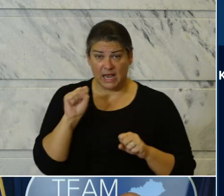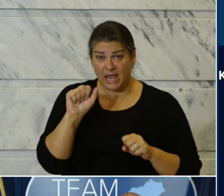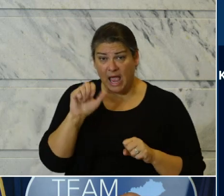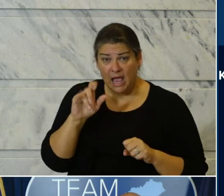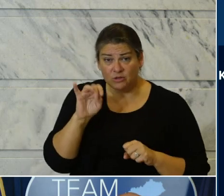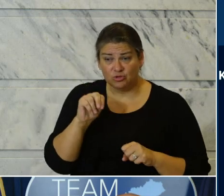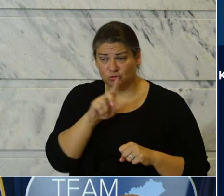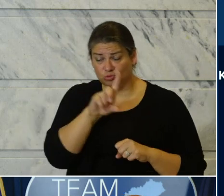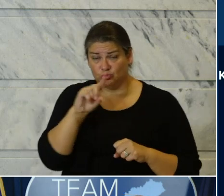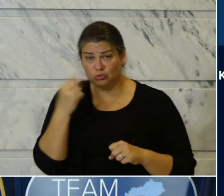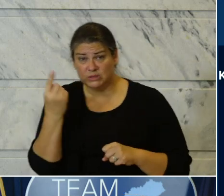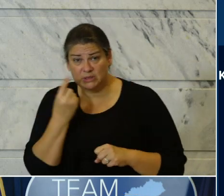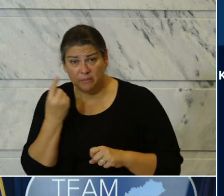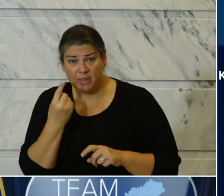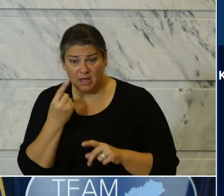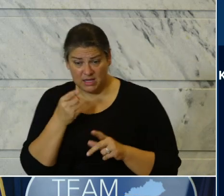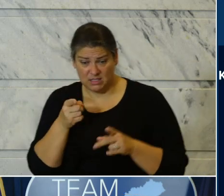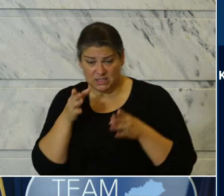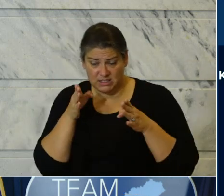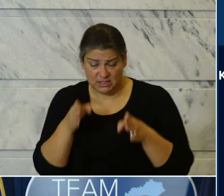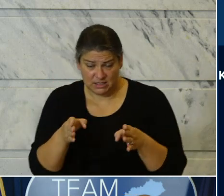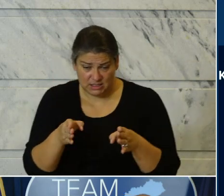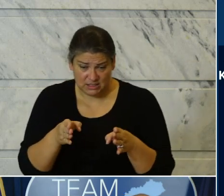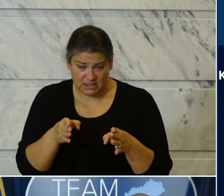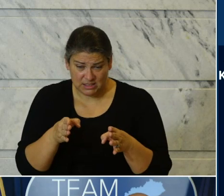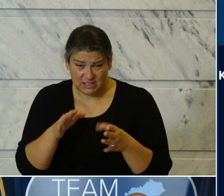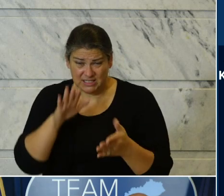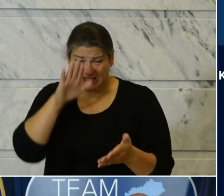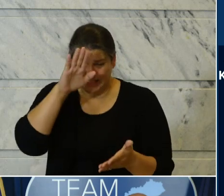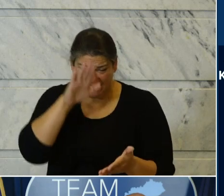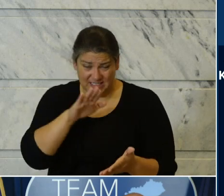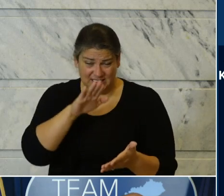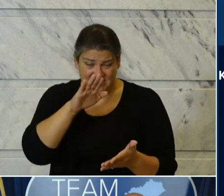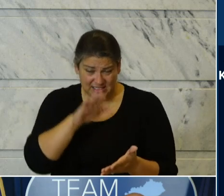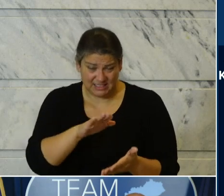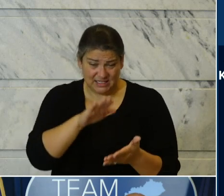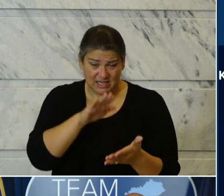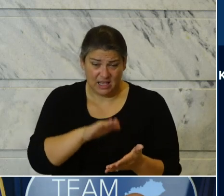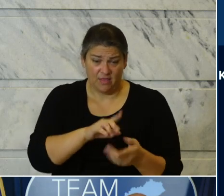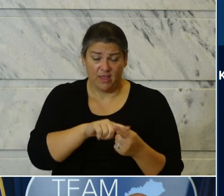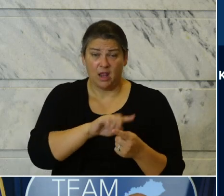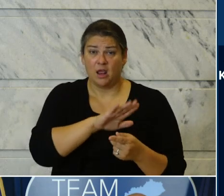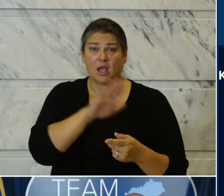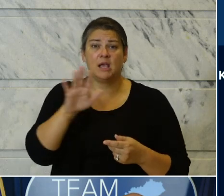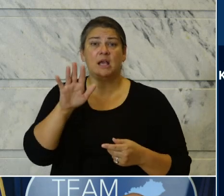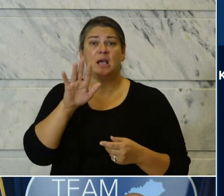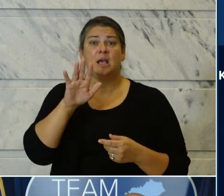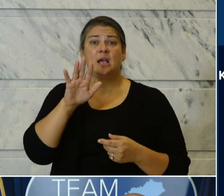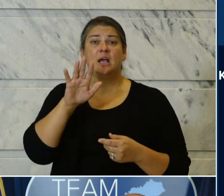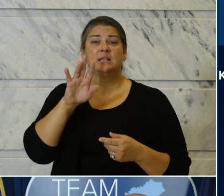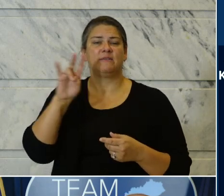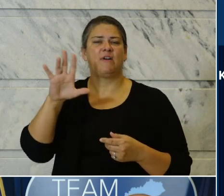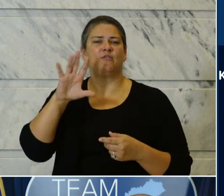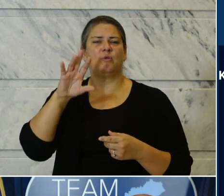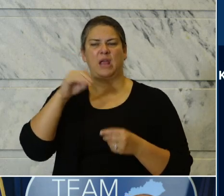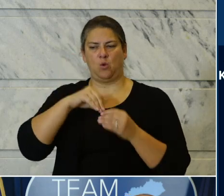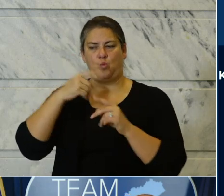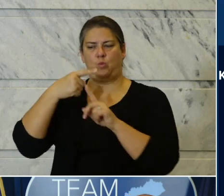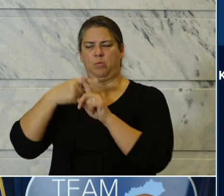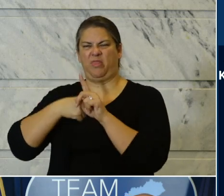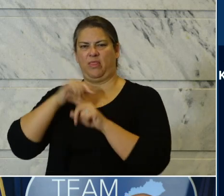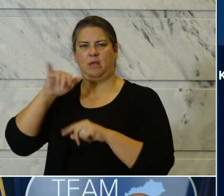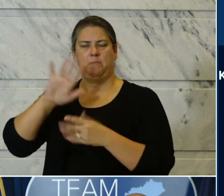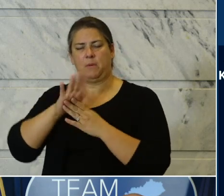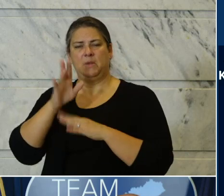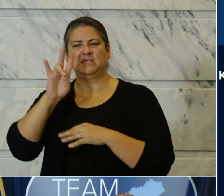weeks and months that followed, a profound decrease, a 75% decrease from that peak in their cases. I'm going to show